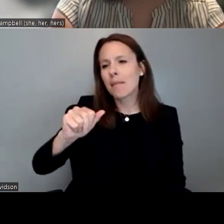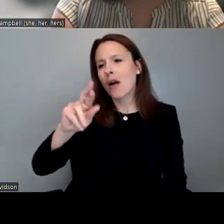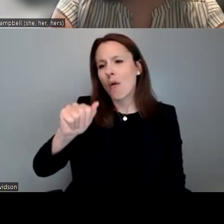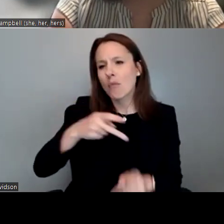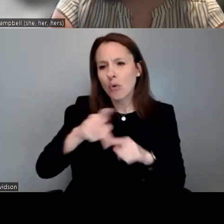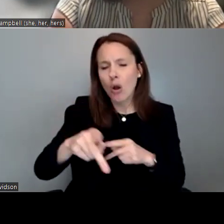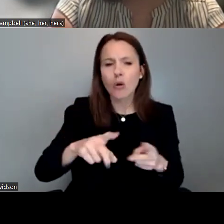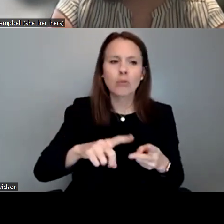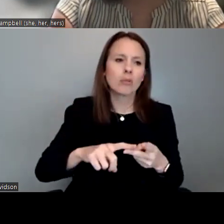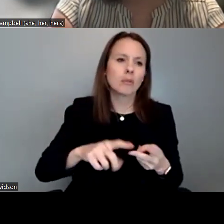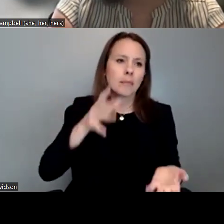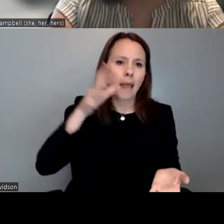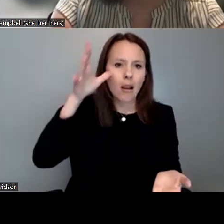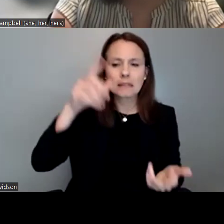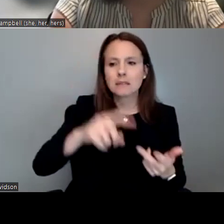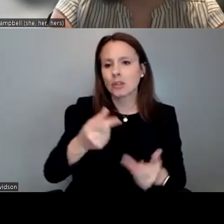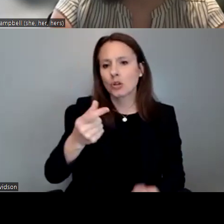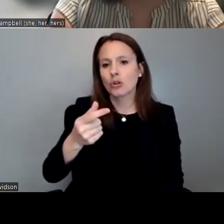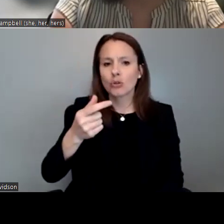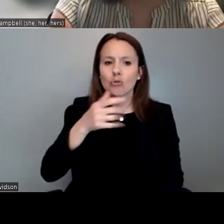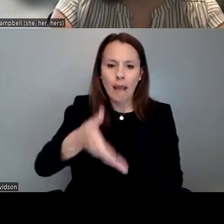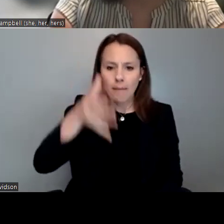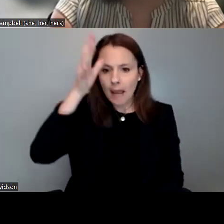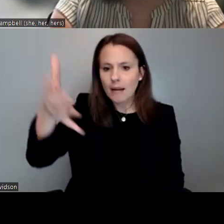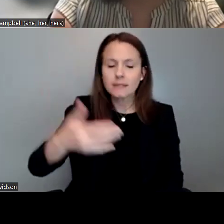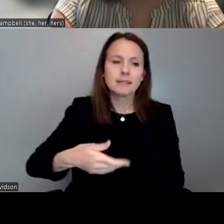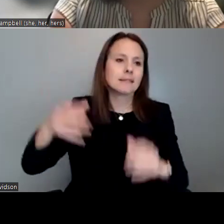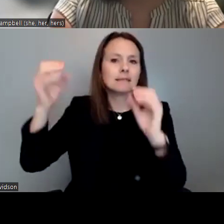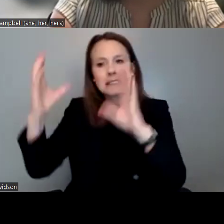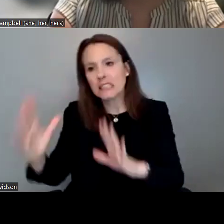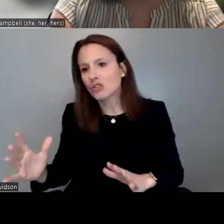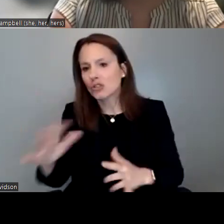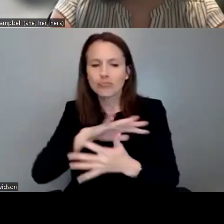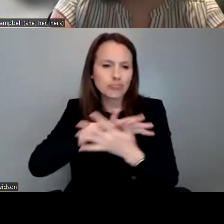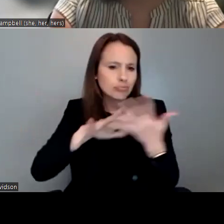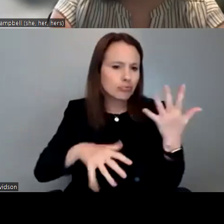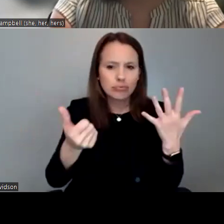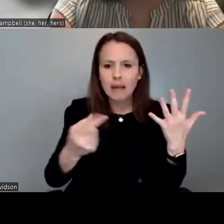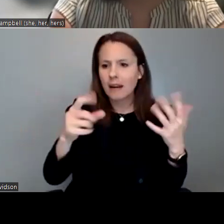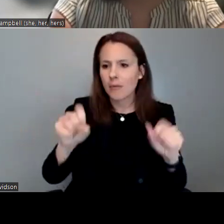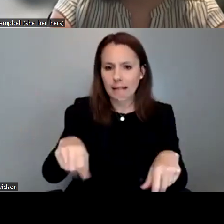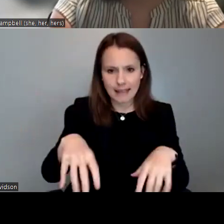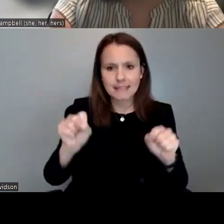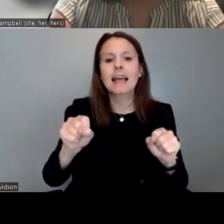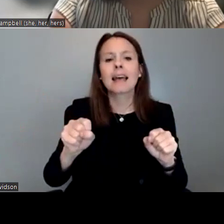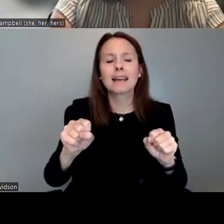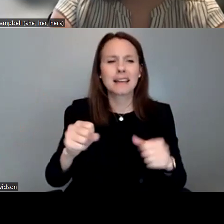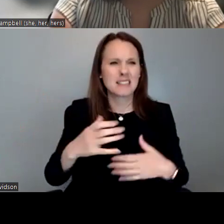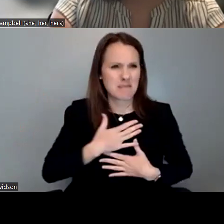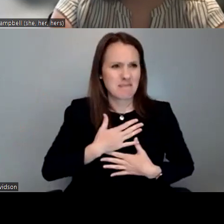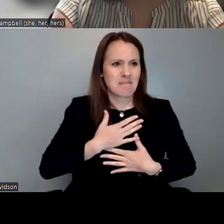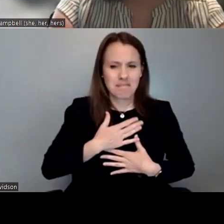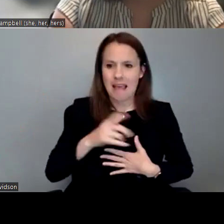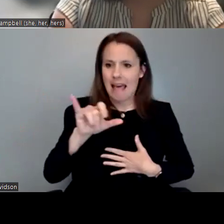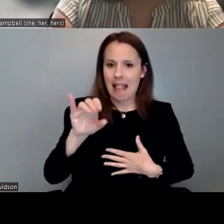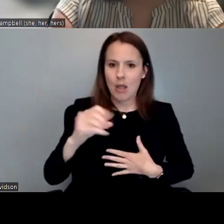grandparents, even sometimes teachers. So we're very, very passionate at Low Incidence Outreach when